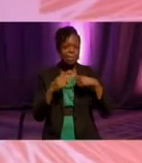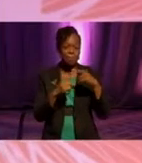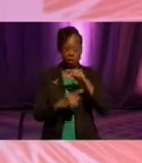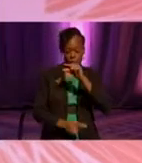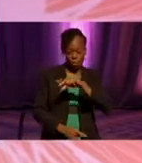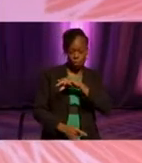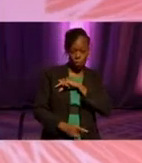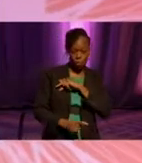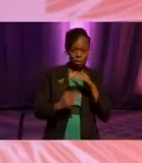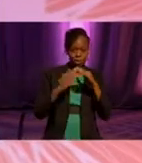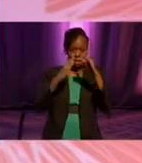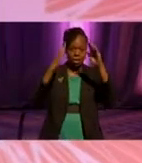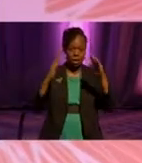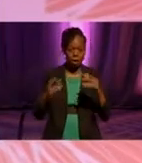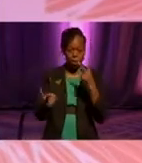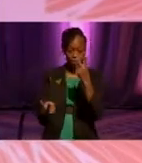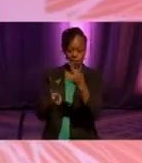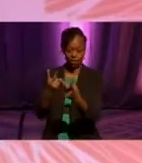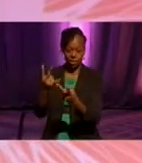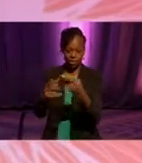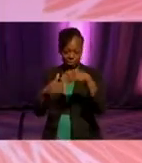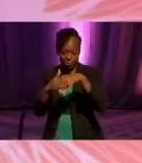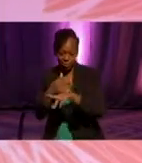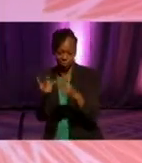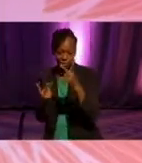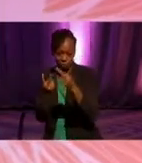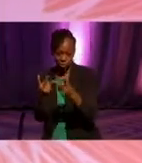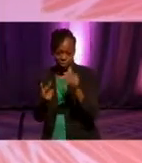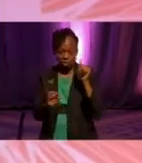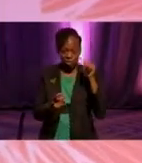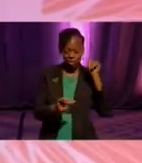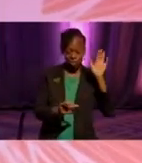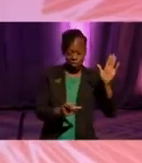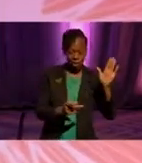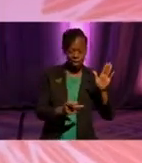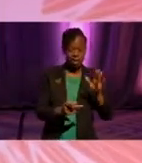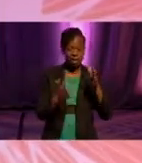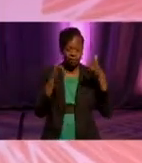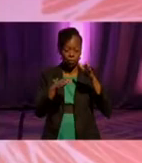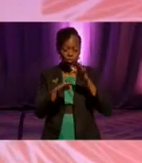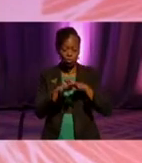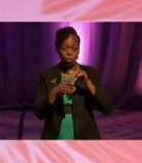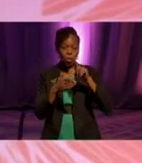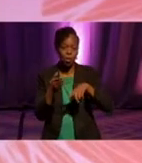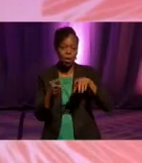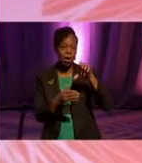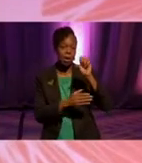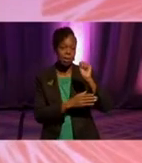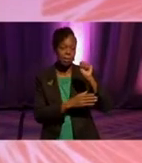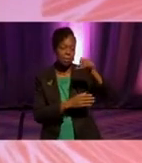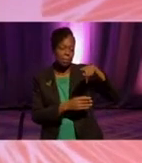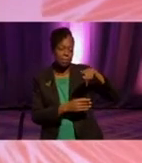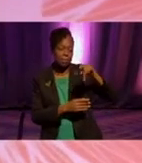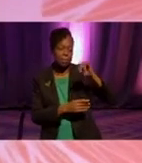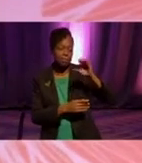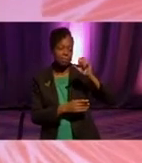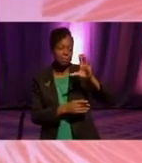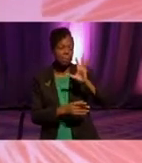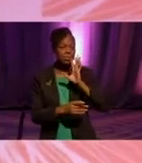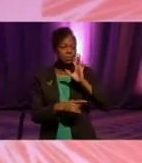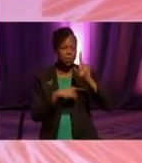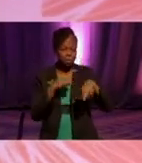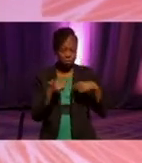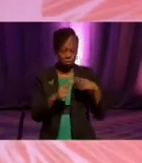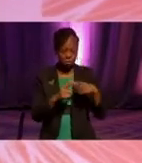home visitation that may address what Ms. Spicer is talking about, because I